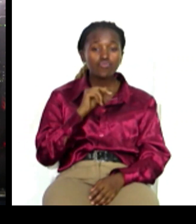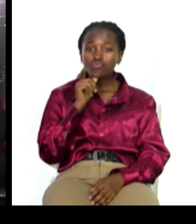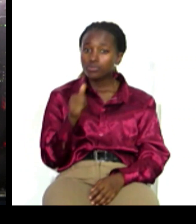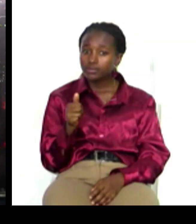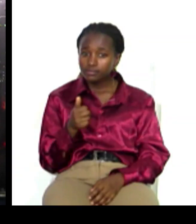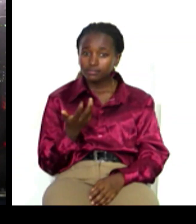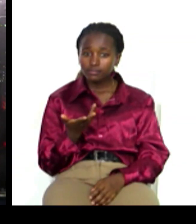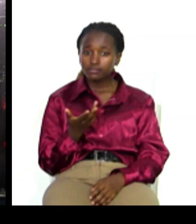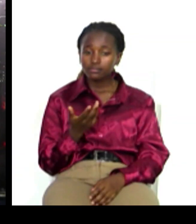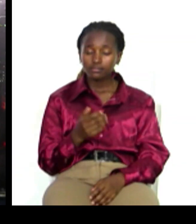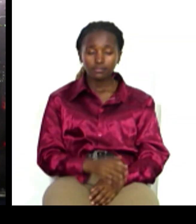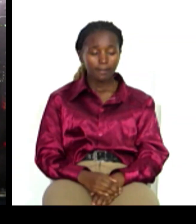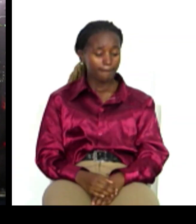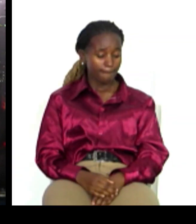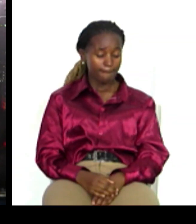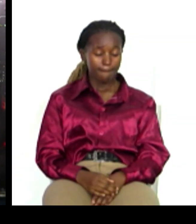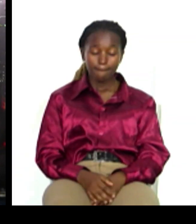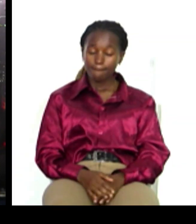tell you something.